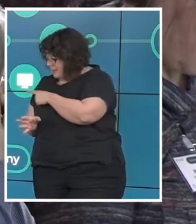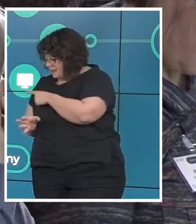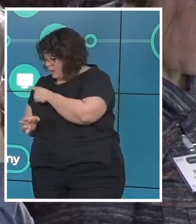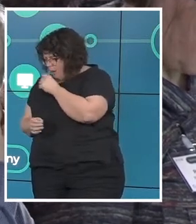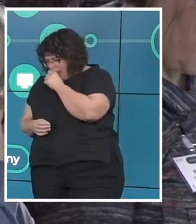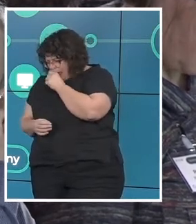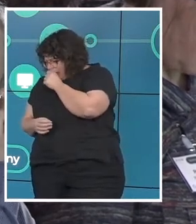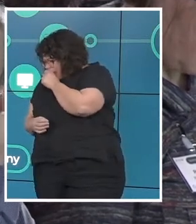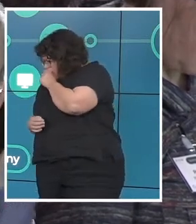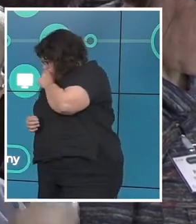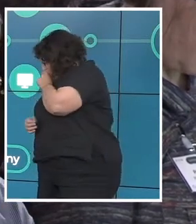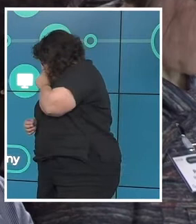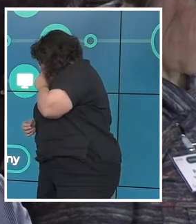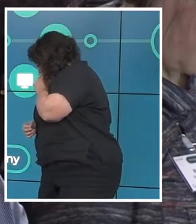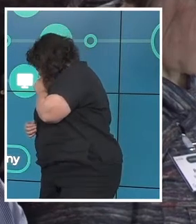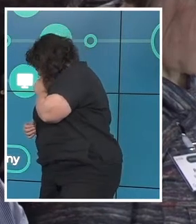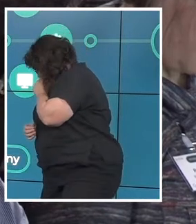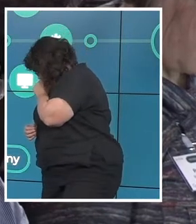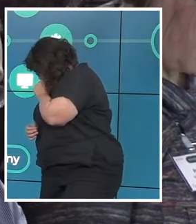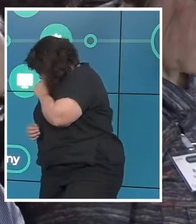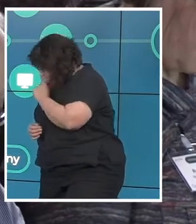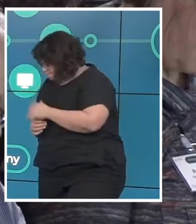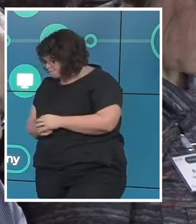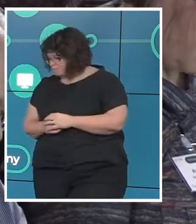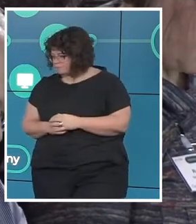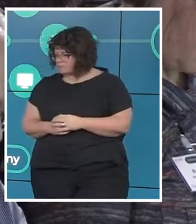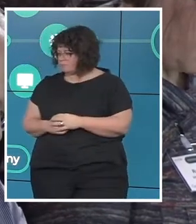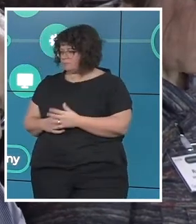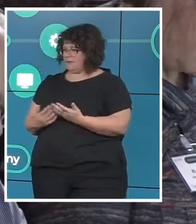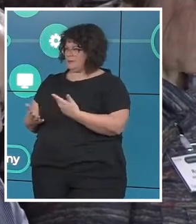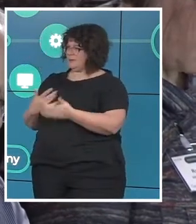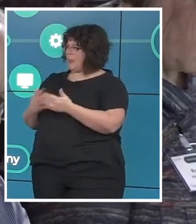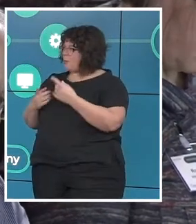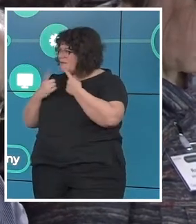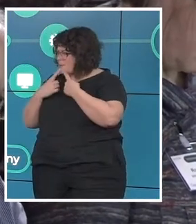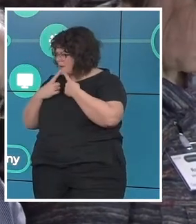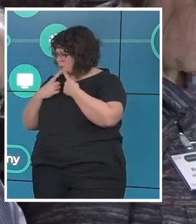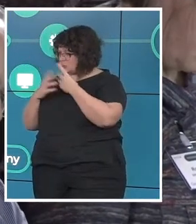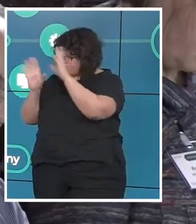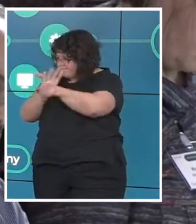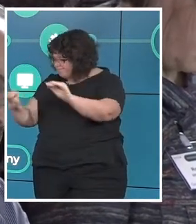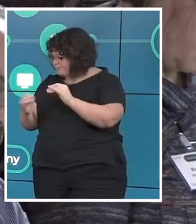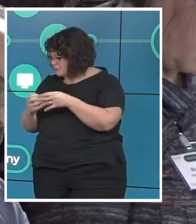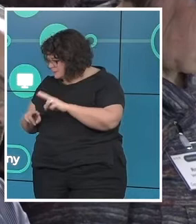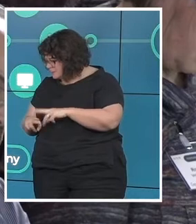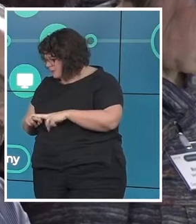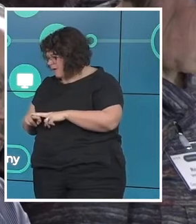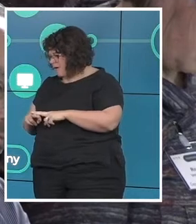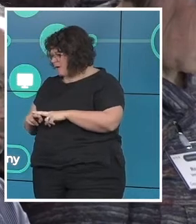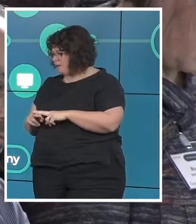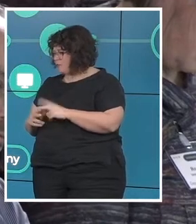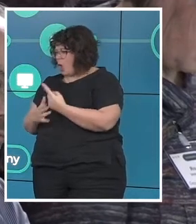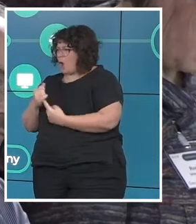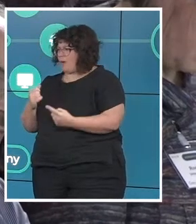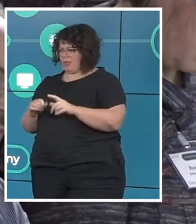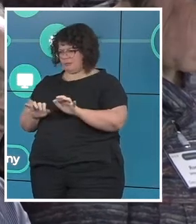of where you've got to go. If people cannot access the things that they need to know to be able to function and progress within an organisation,